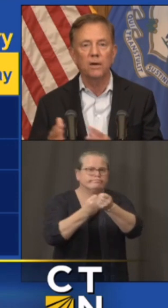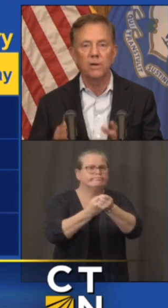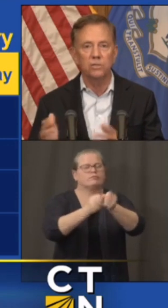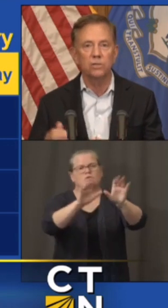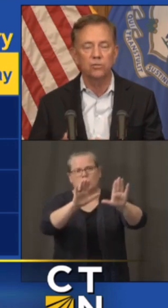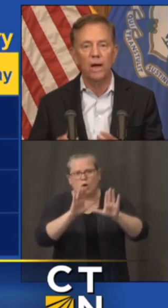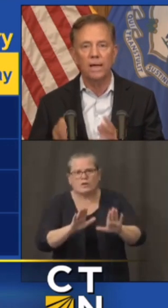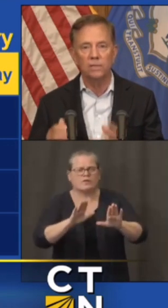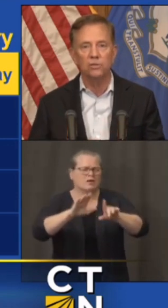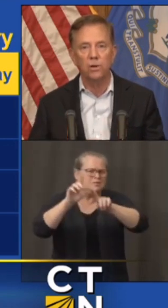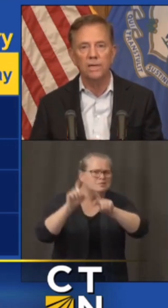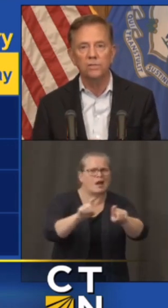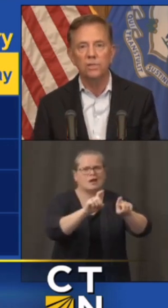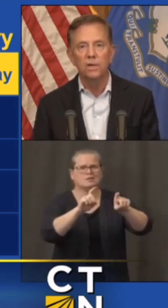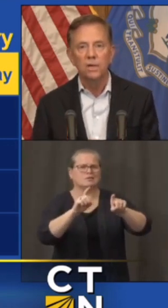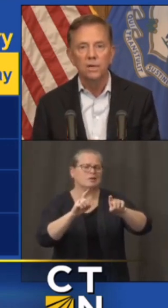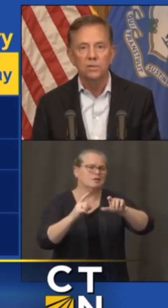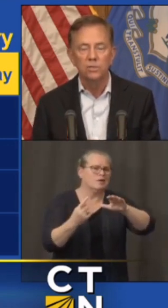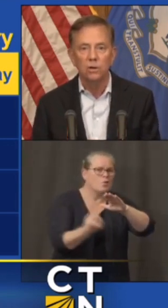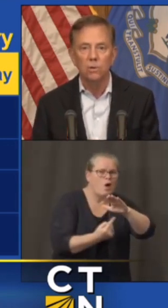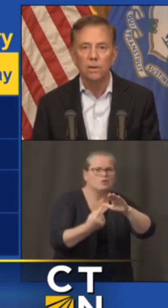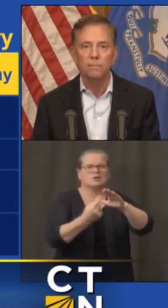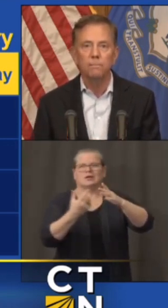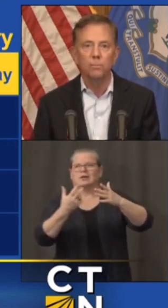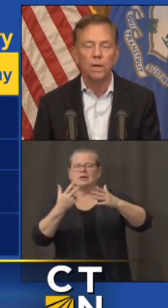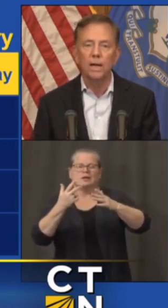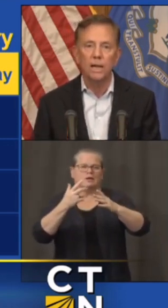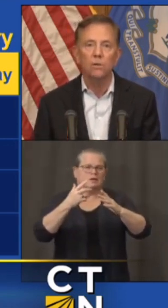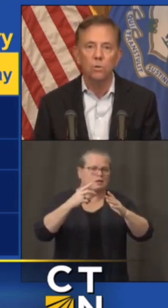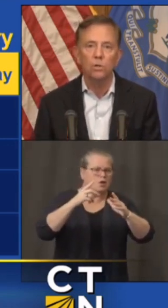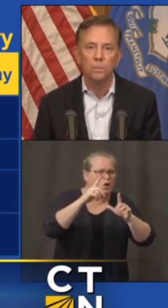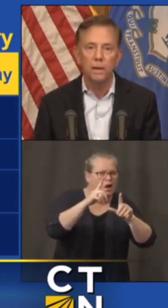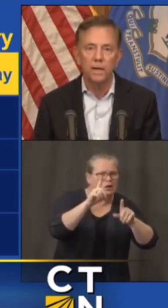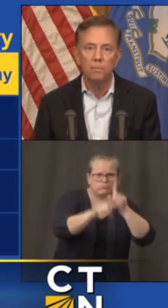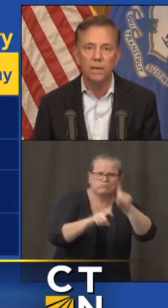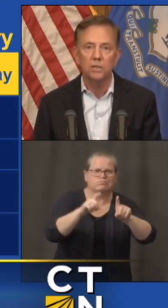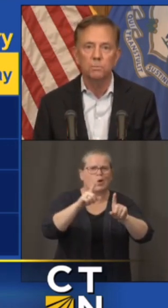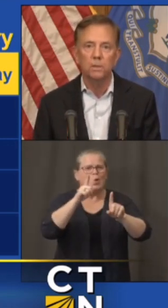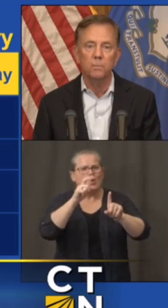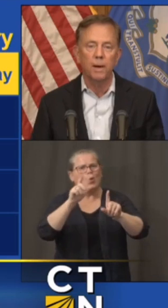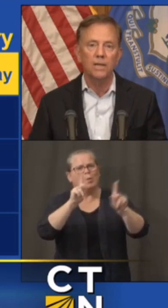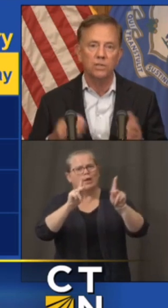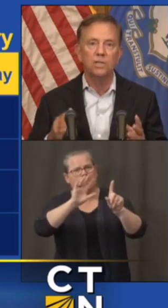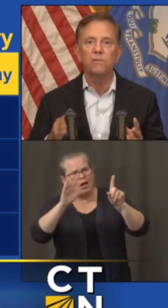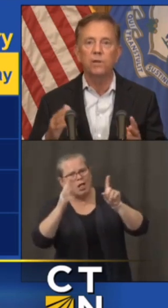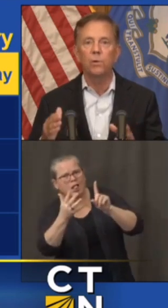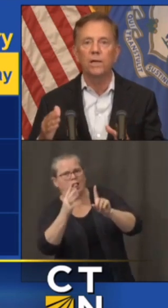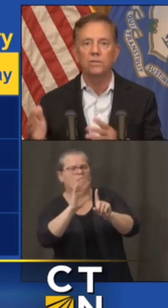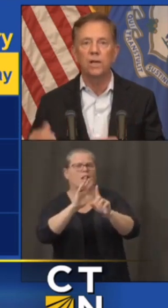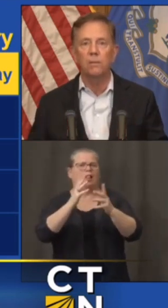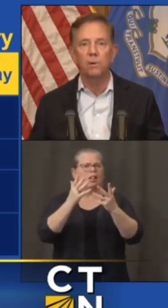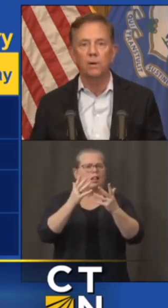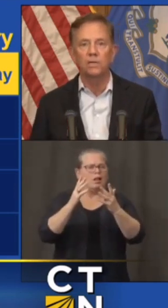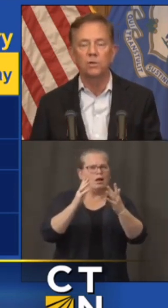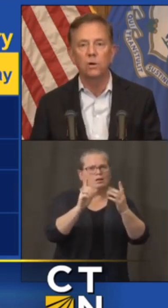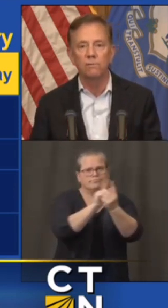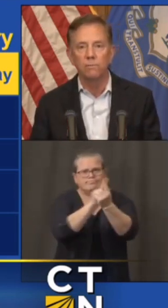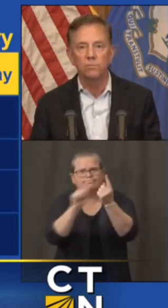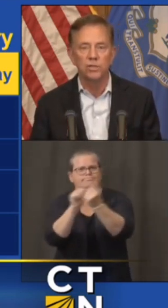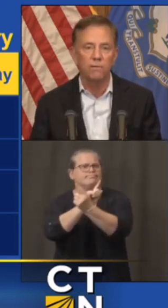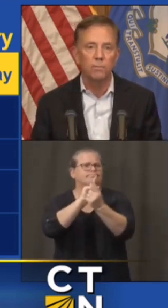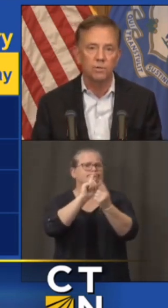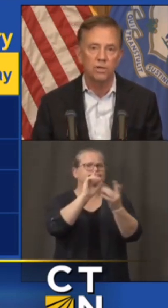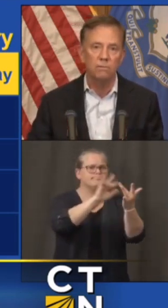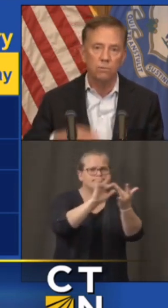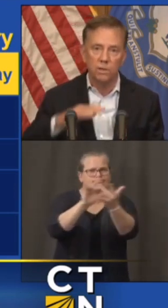quarantining, allowing us to track and trace. So we're not out of the woods by any means, but the positivity rate in Danbury has gone